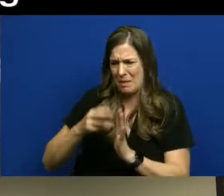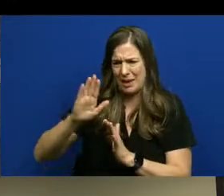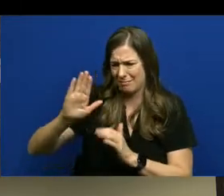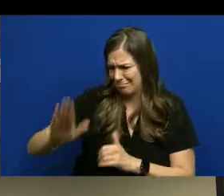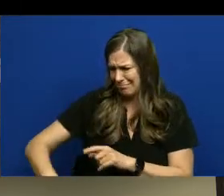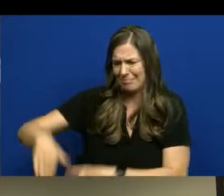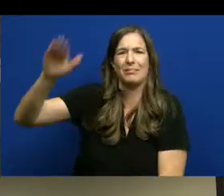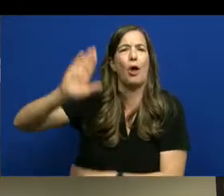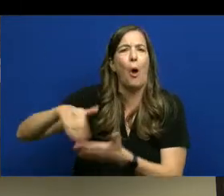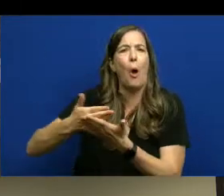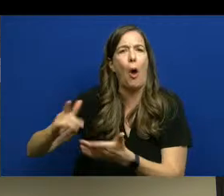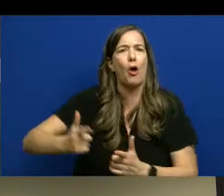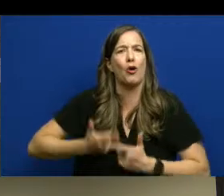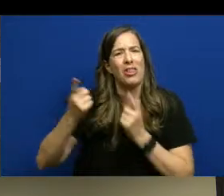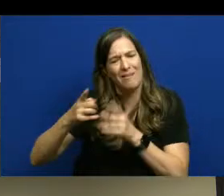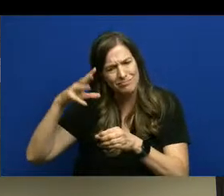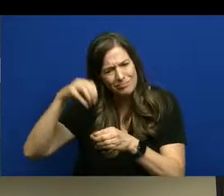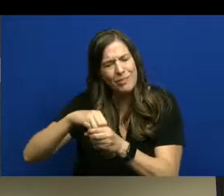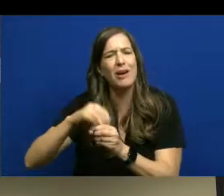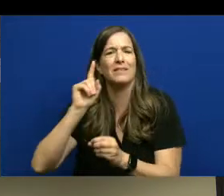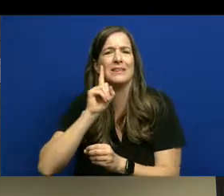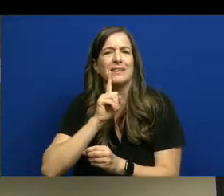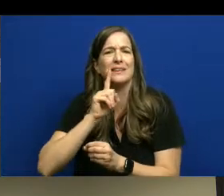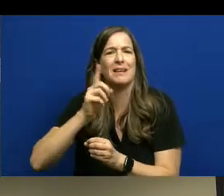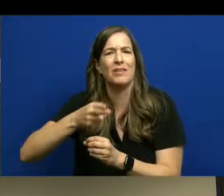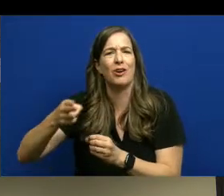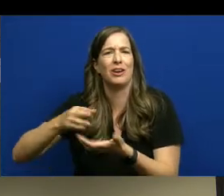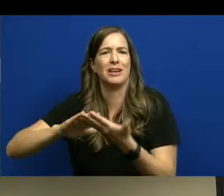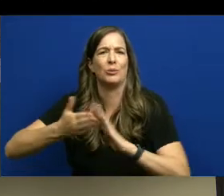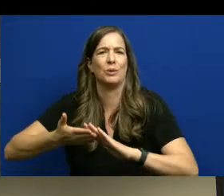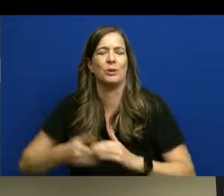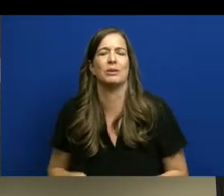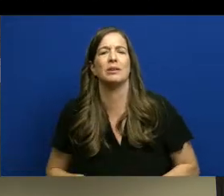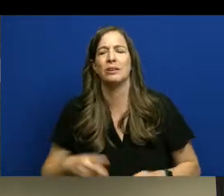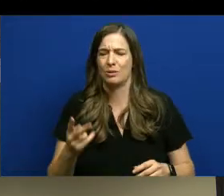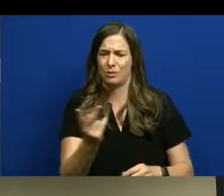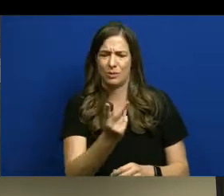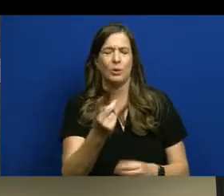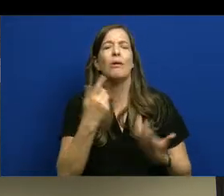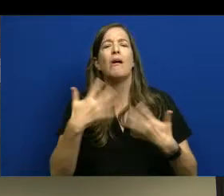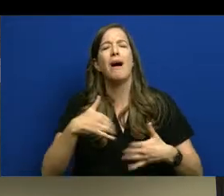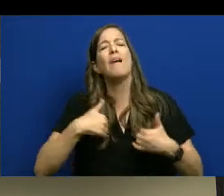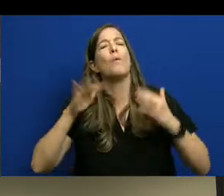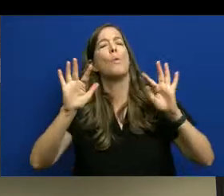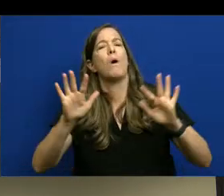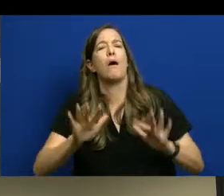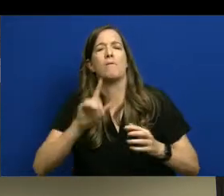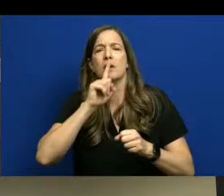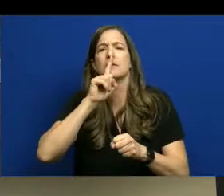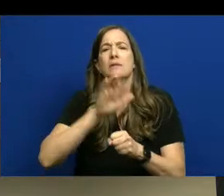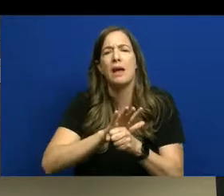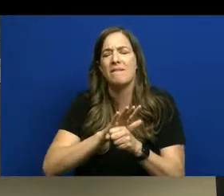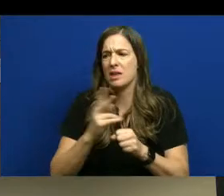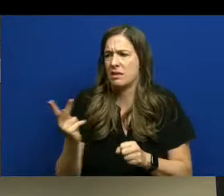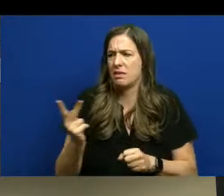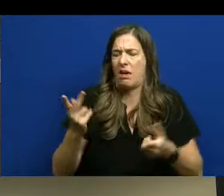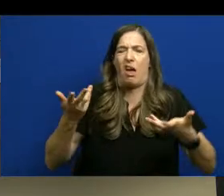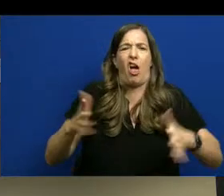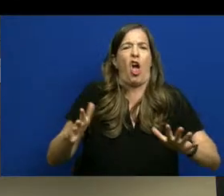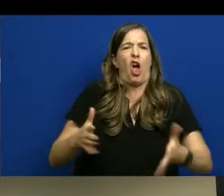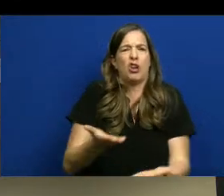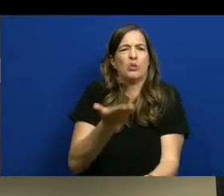These people are dedicated. They've proven their dedication. There's no way that you cannot see